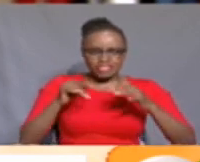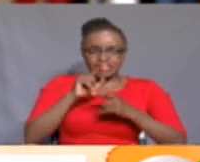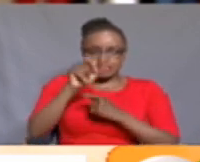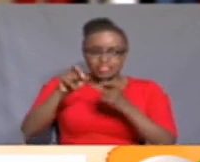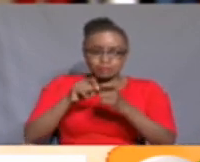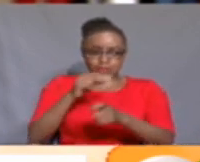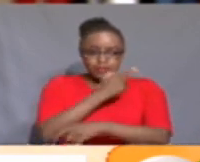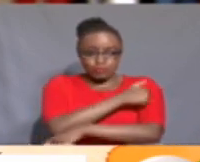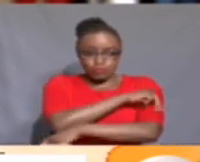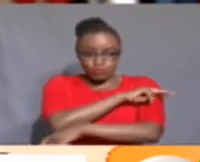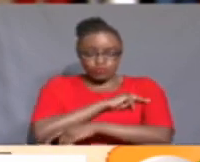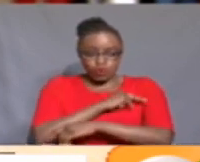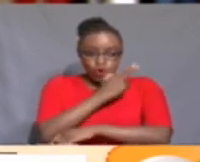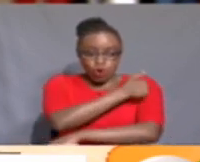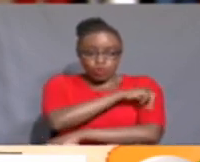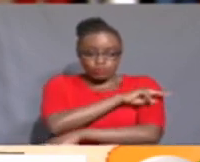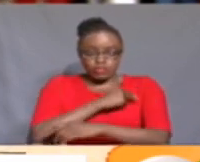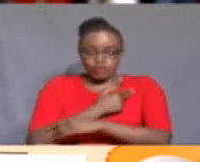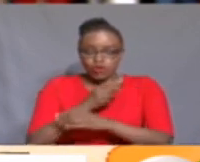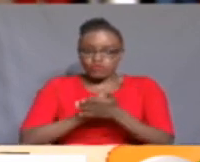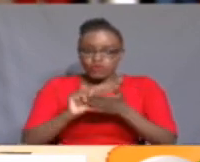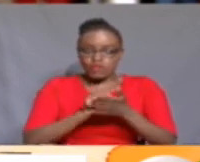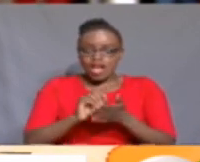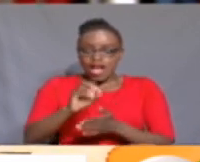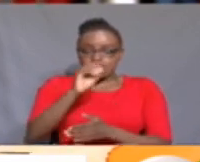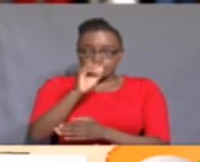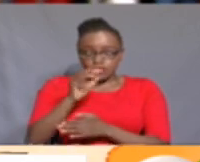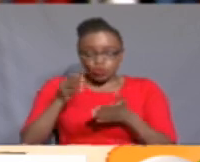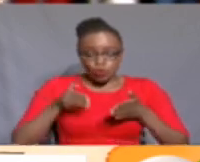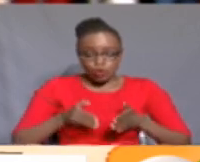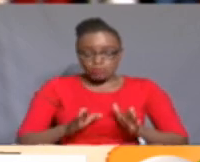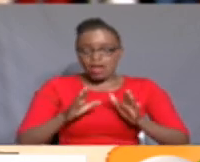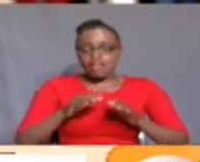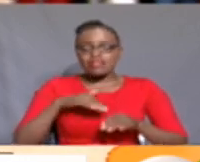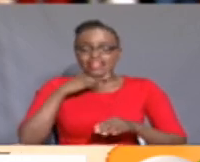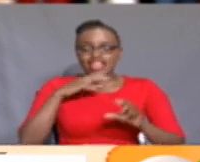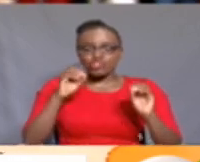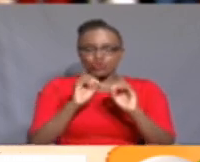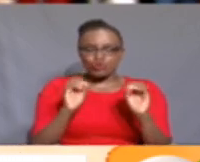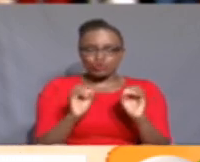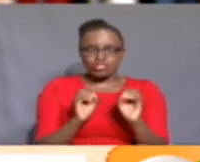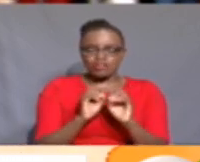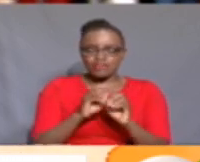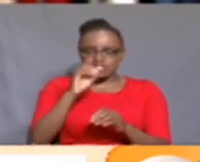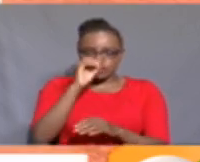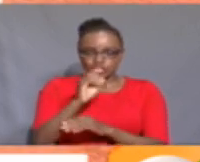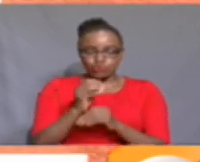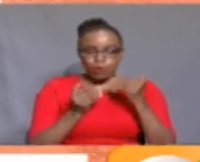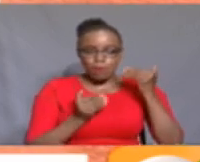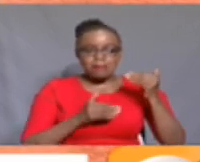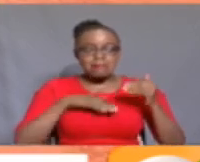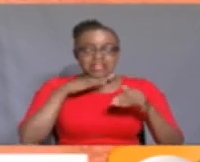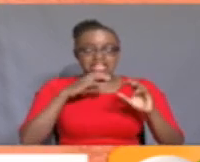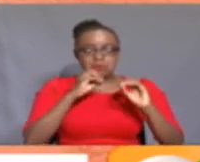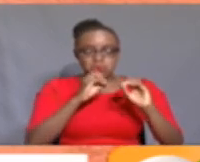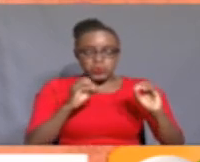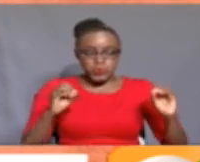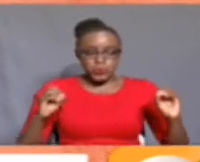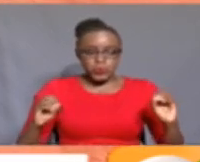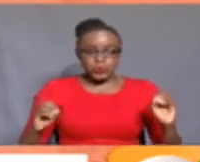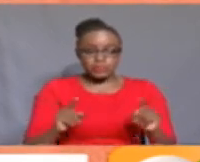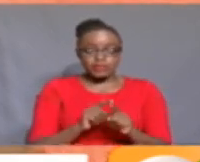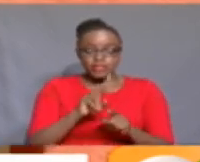specific hospital, the hospital recorded zero maternal deaths and zero infant mortalities. This was in the